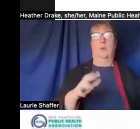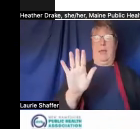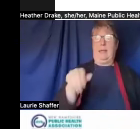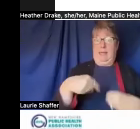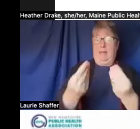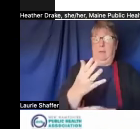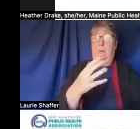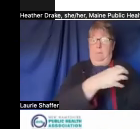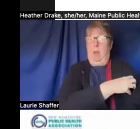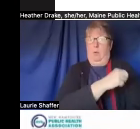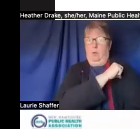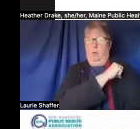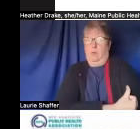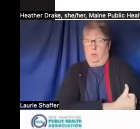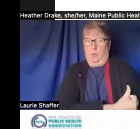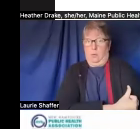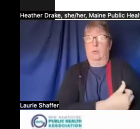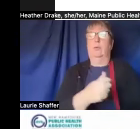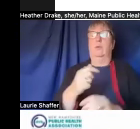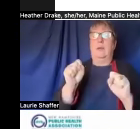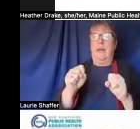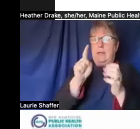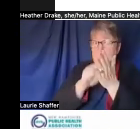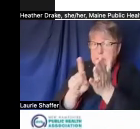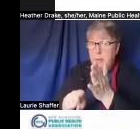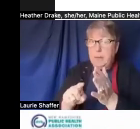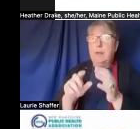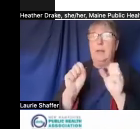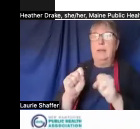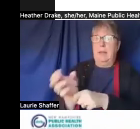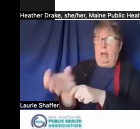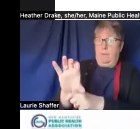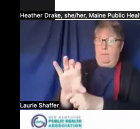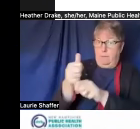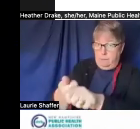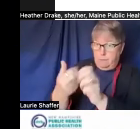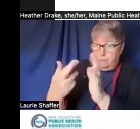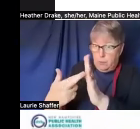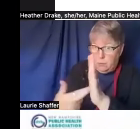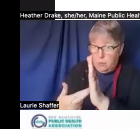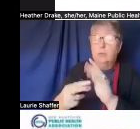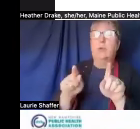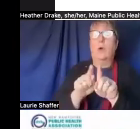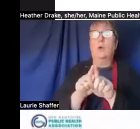to inspect, broad authority to enforce, and then also authority to make local ordinances.